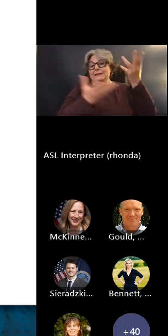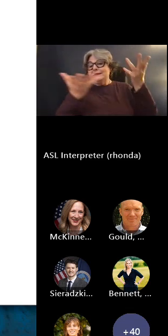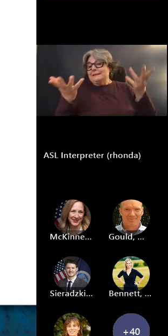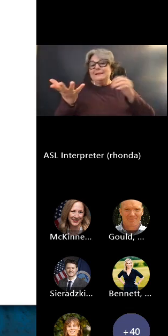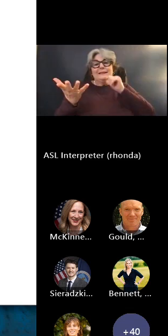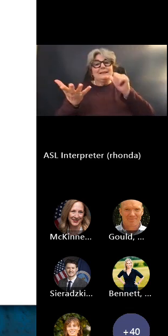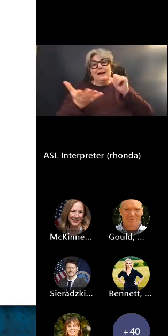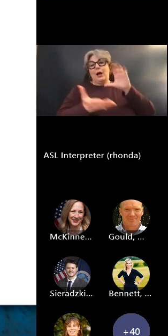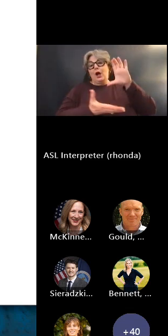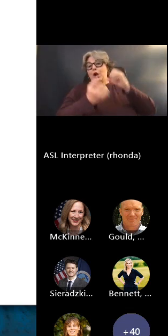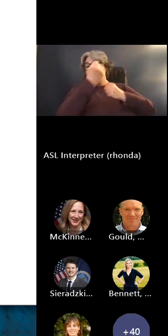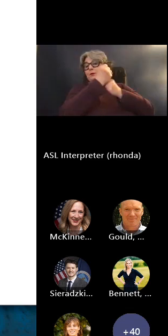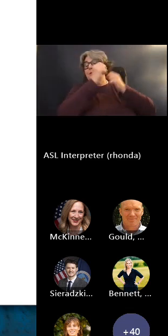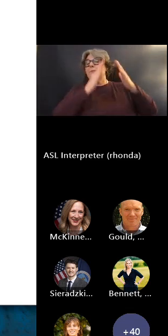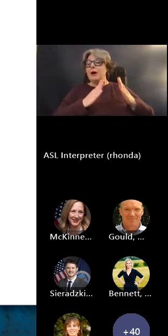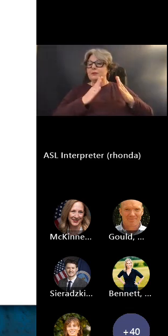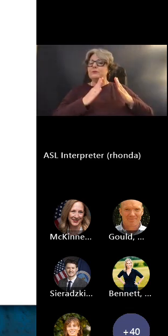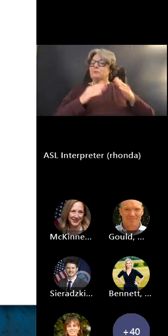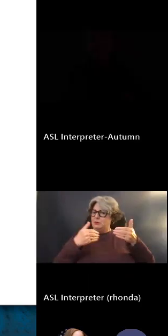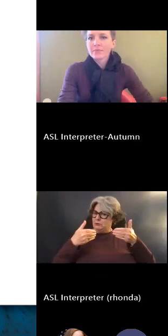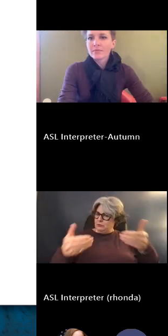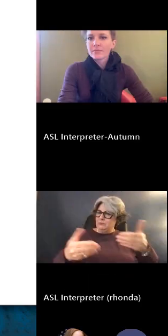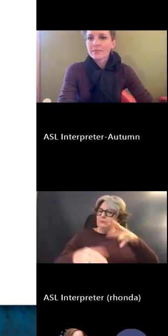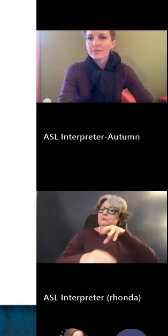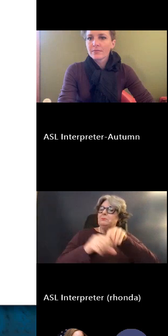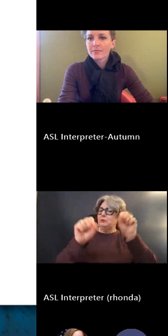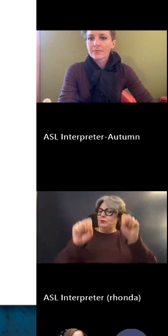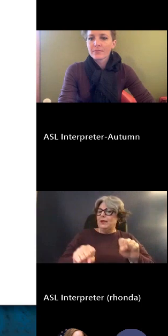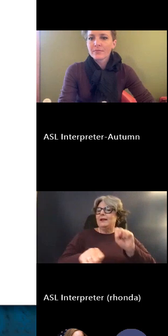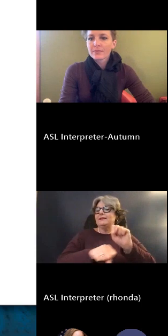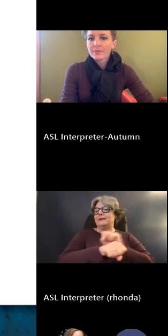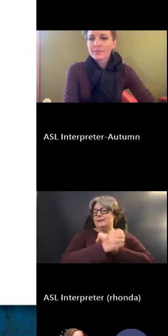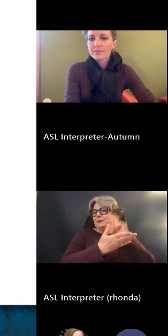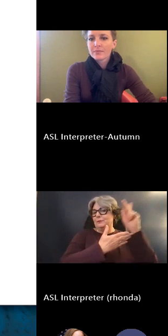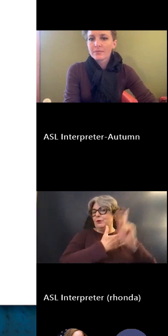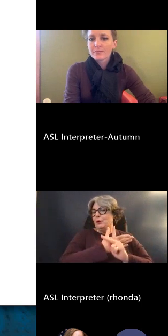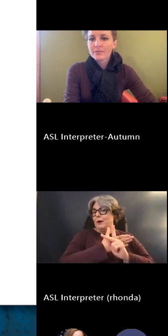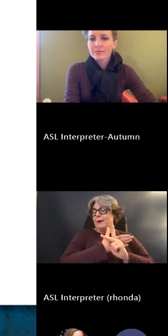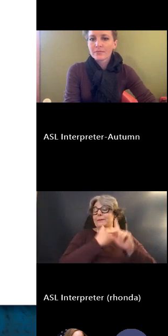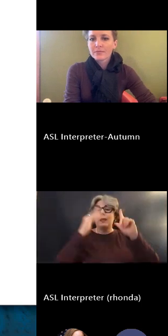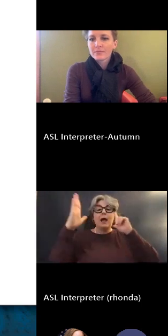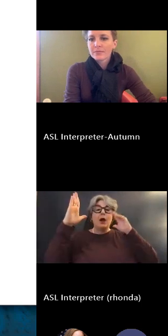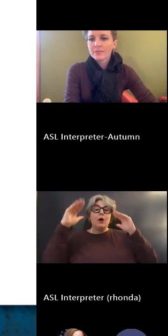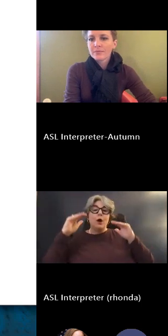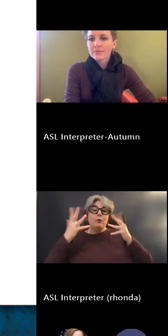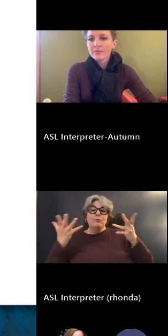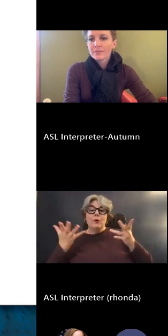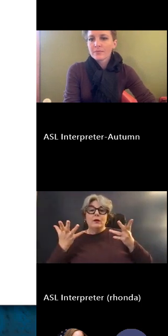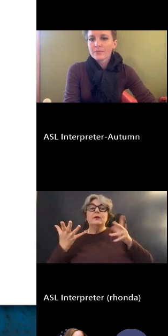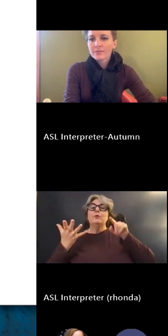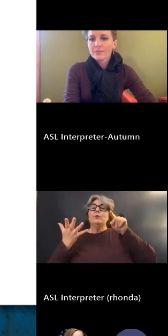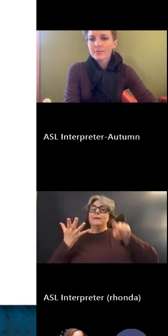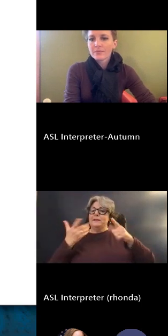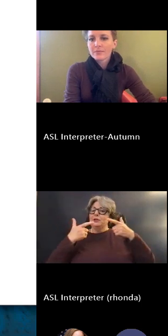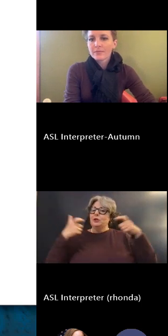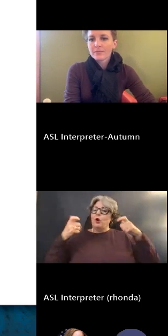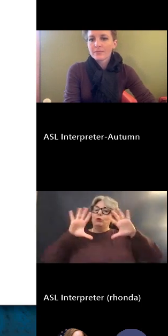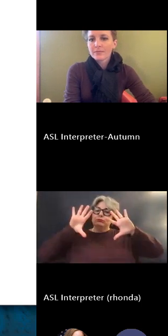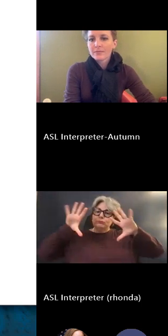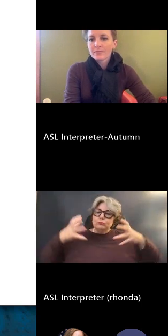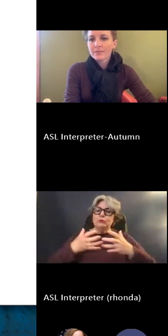officially co-sponsor, but they are more than welcome to get involved in this effort. And our hope is that with this large coalition